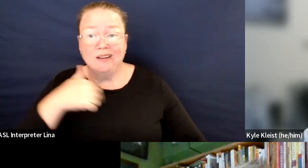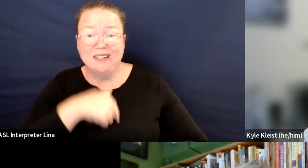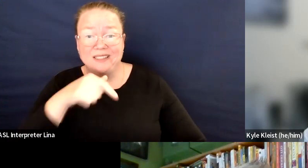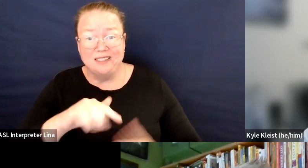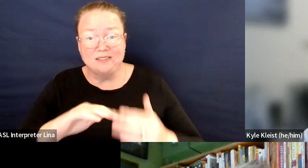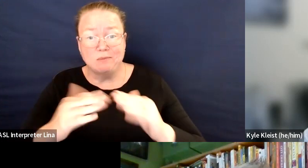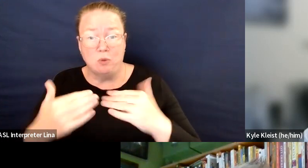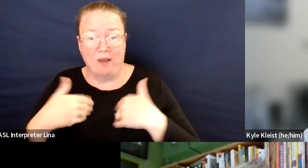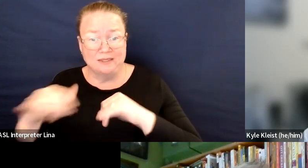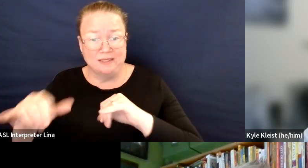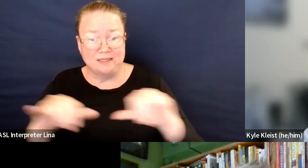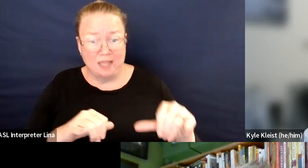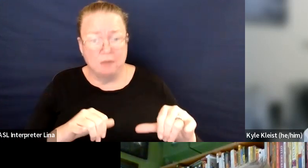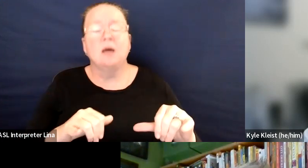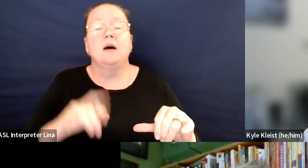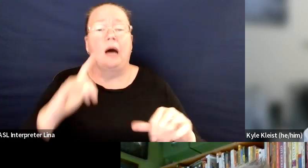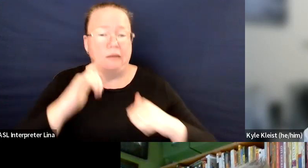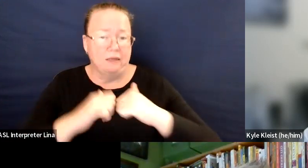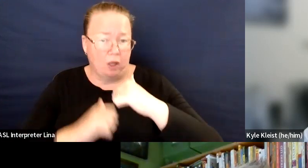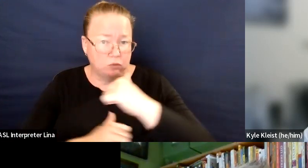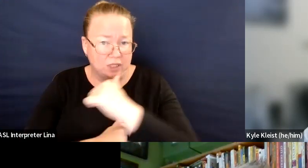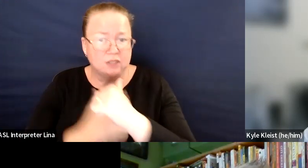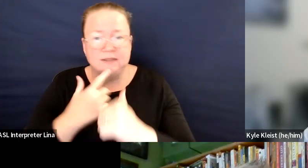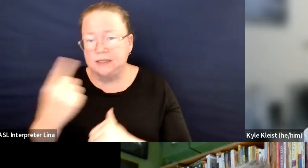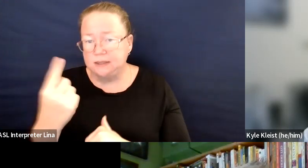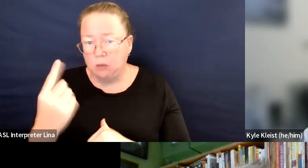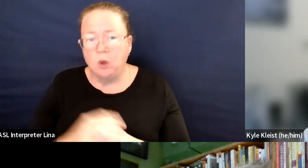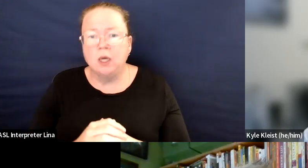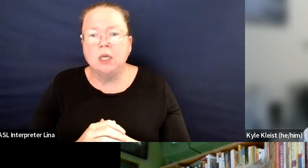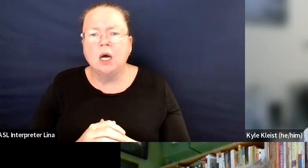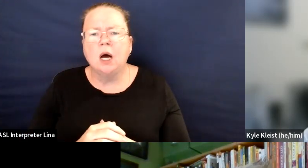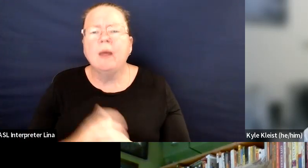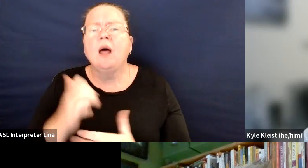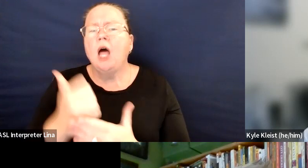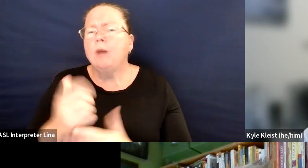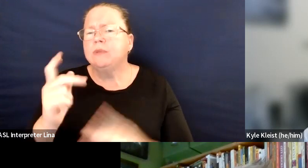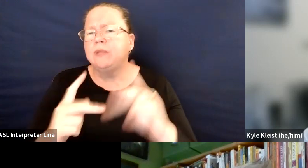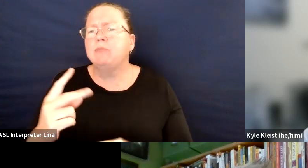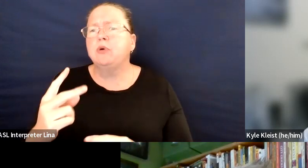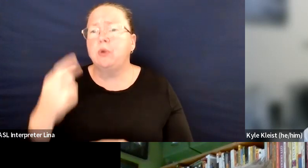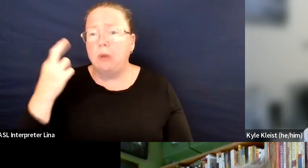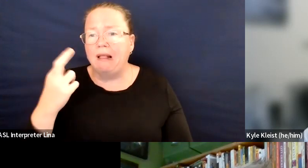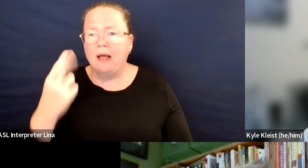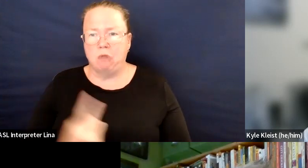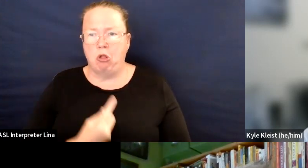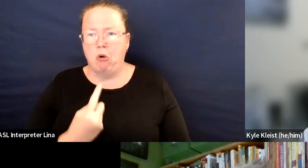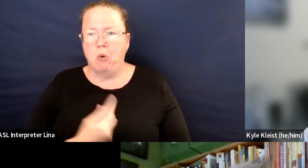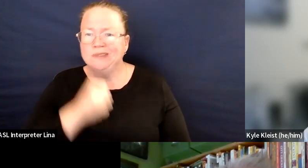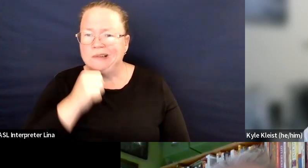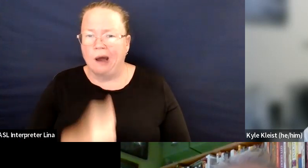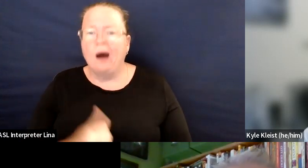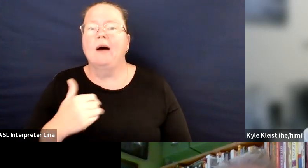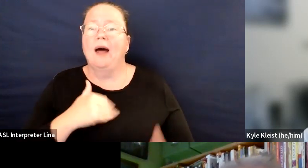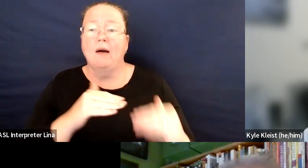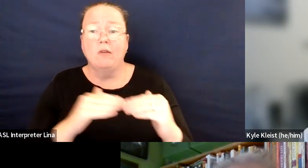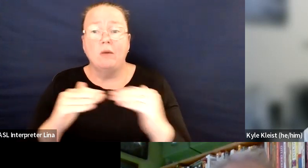share. I think it's foundational, says somebody else. I think it helps people to see that they aren't alone. Having peer support can make